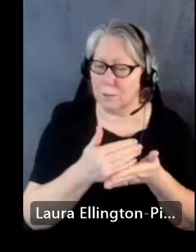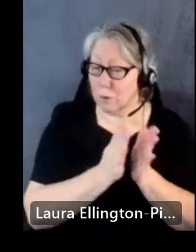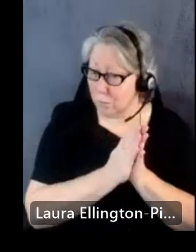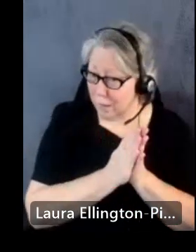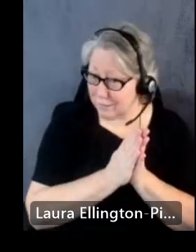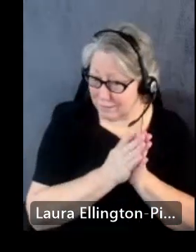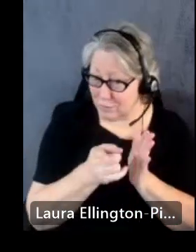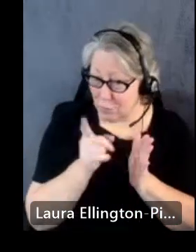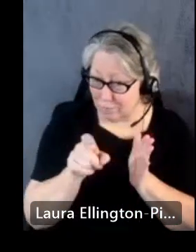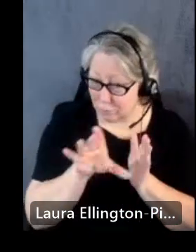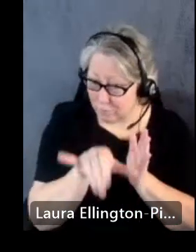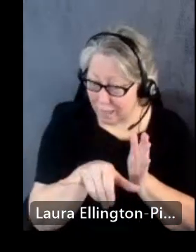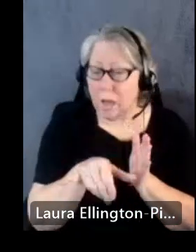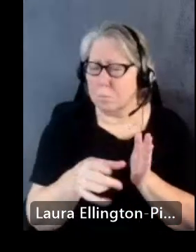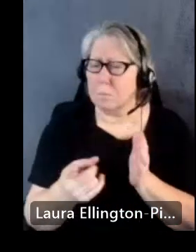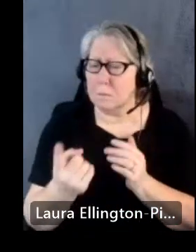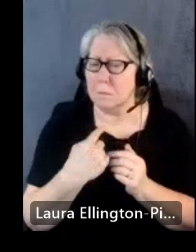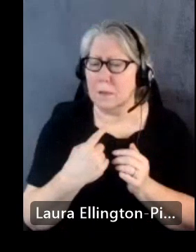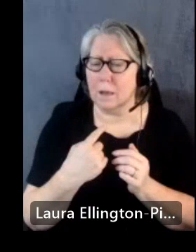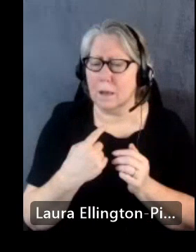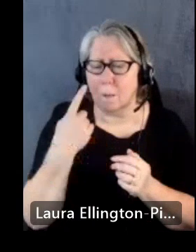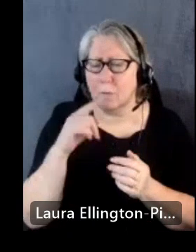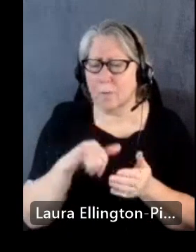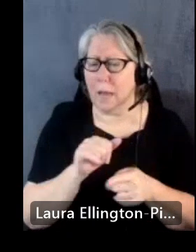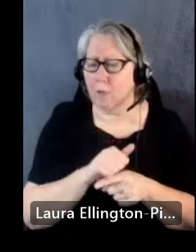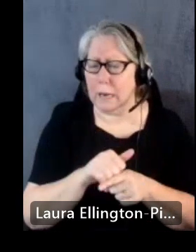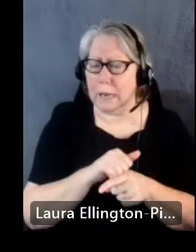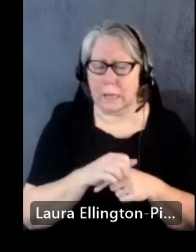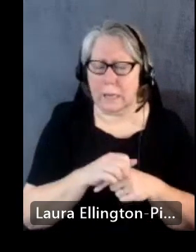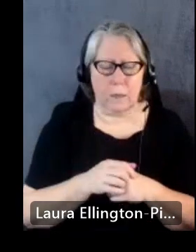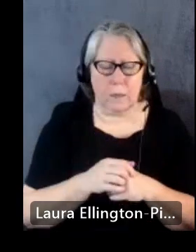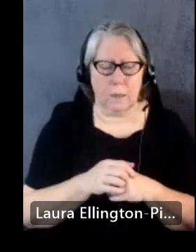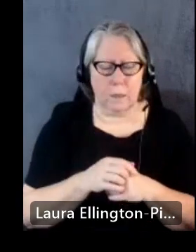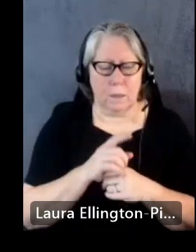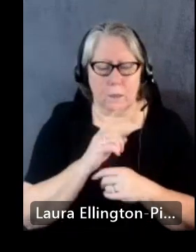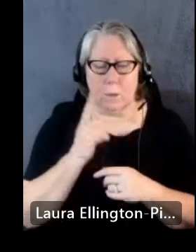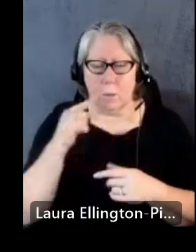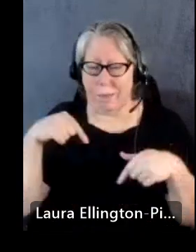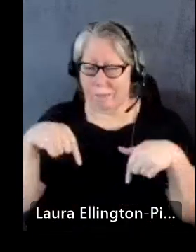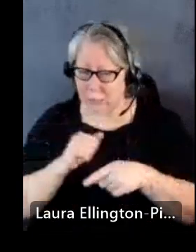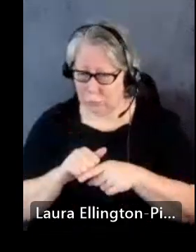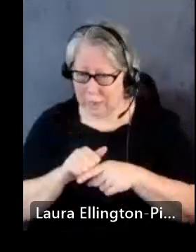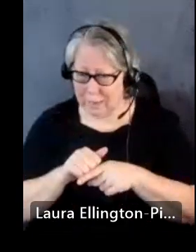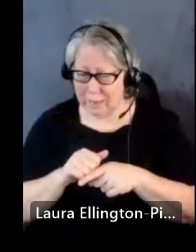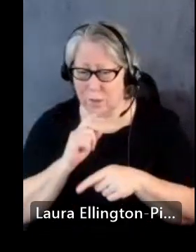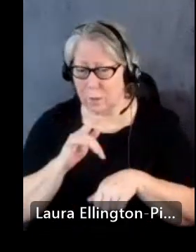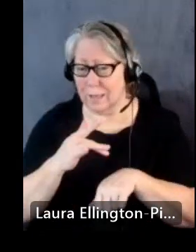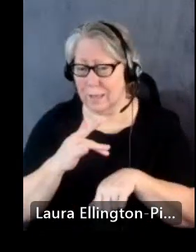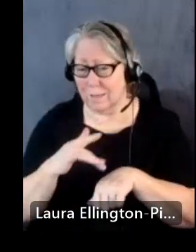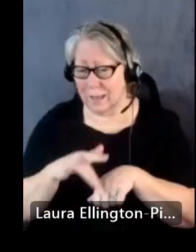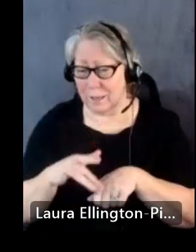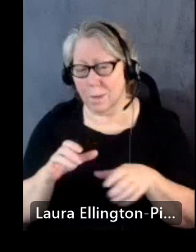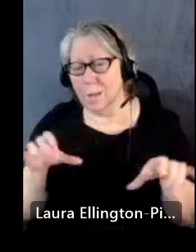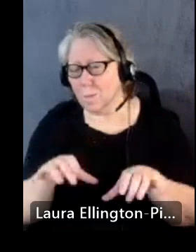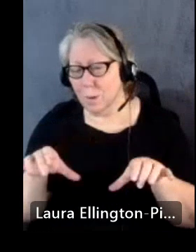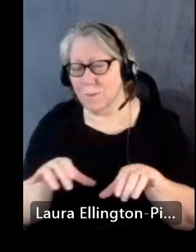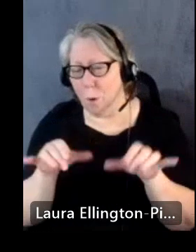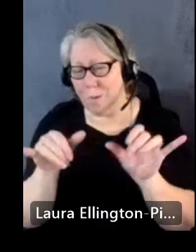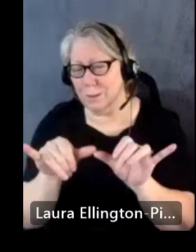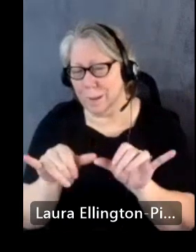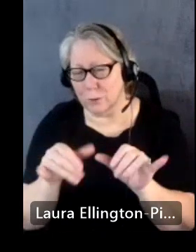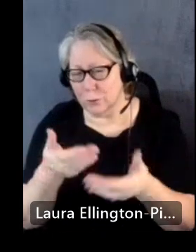get into all the detail for that. What I mainly had available to use for this training was the performance measure stuff. So that's where